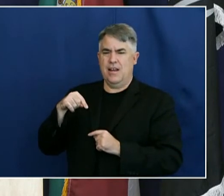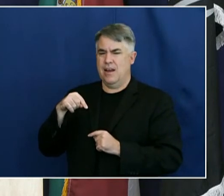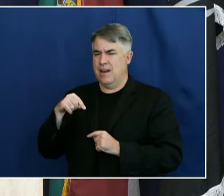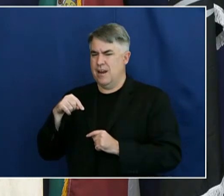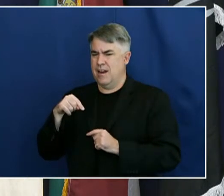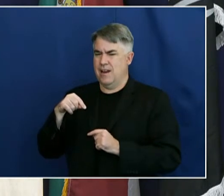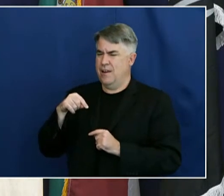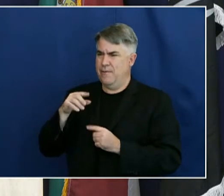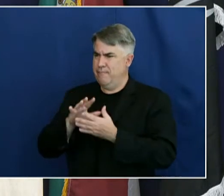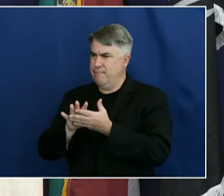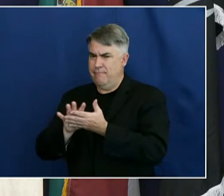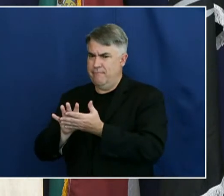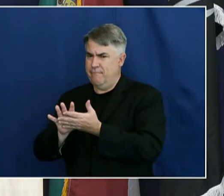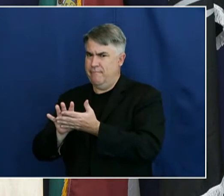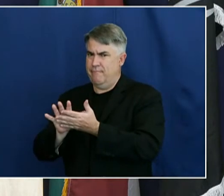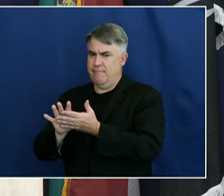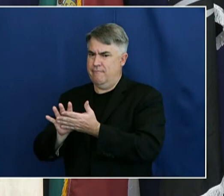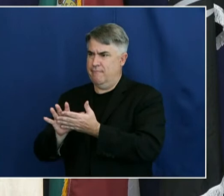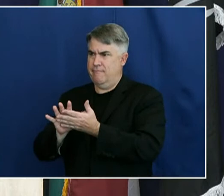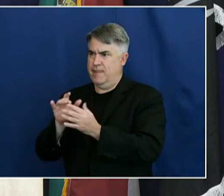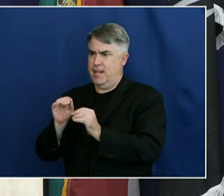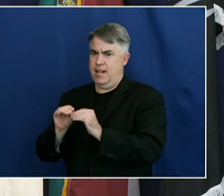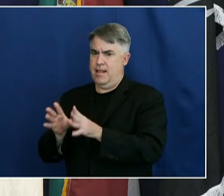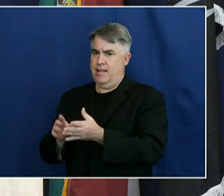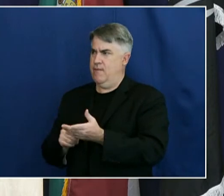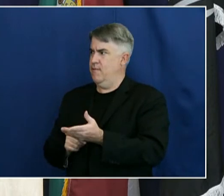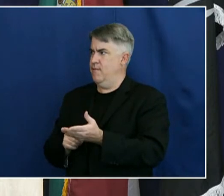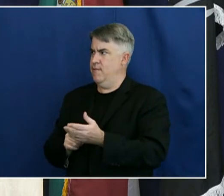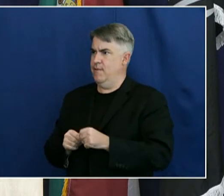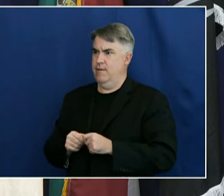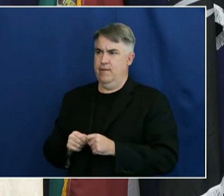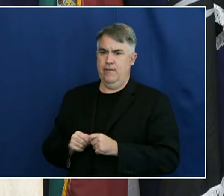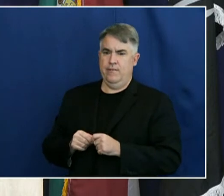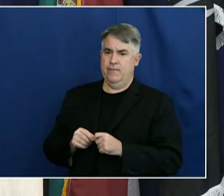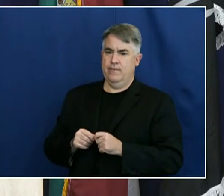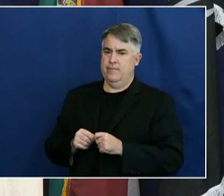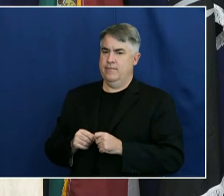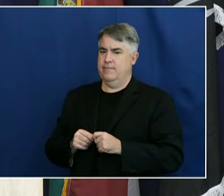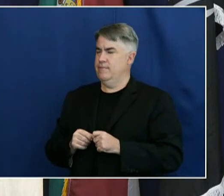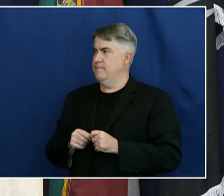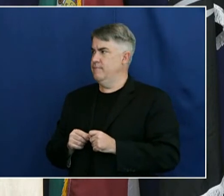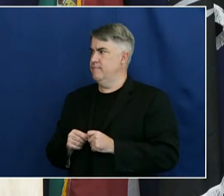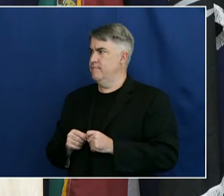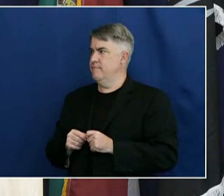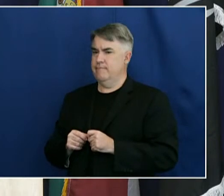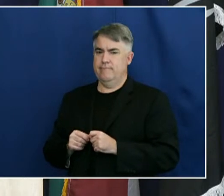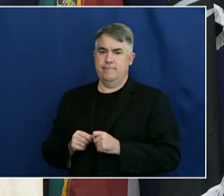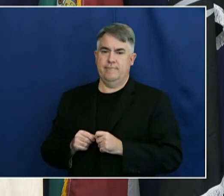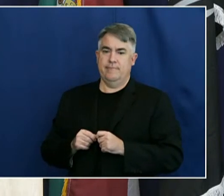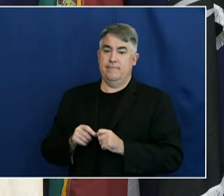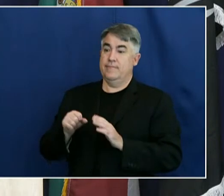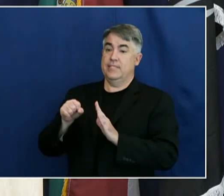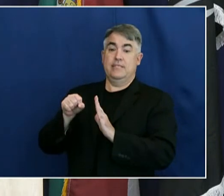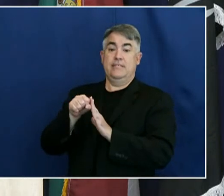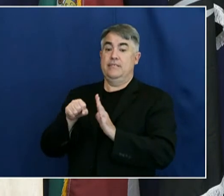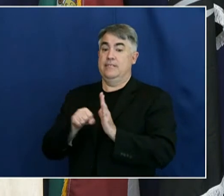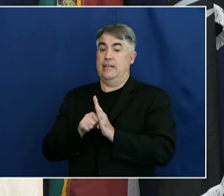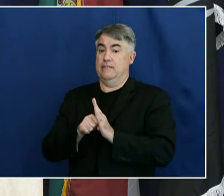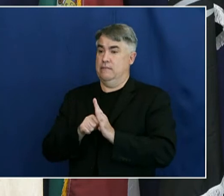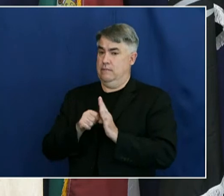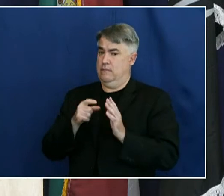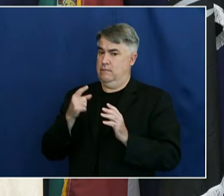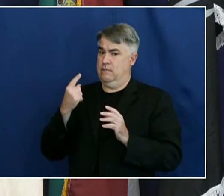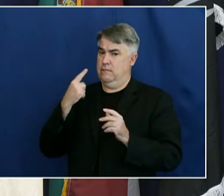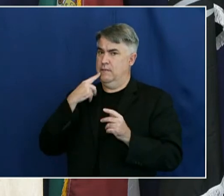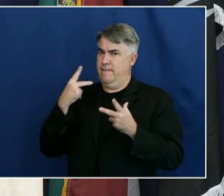to so many medical conditions when state health officials have asserted the need for a statewide vaccine system? We'd also like to know what measures,